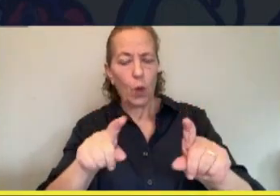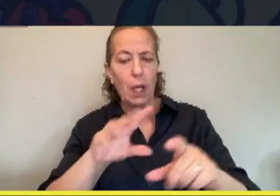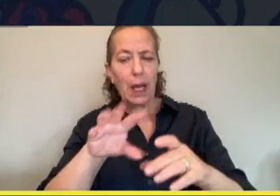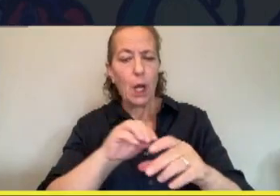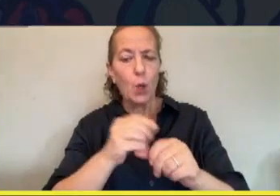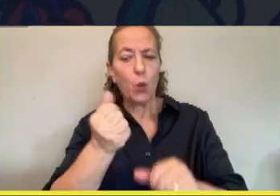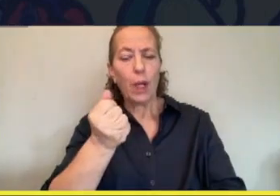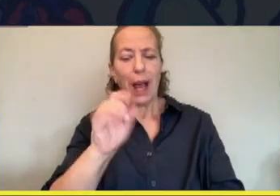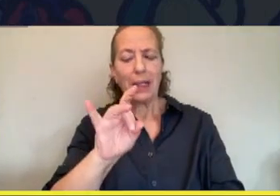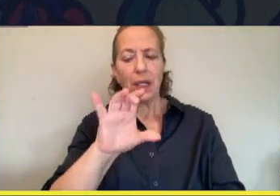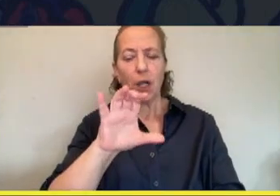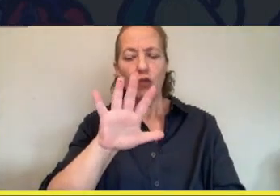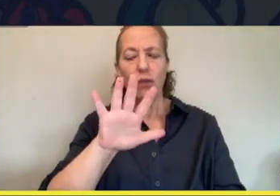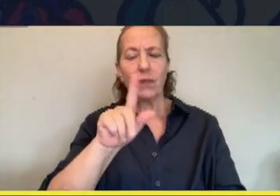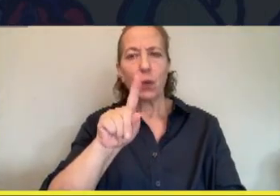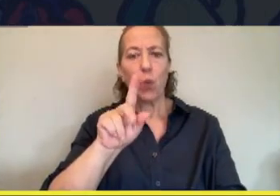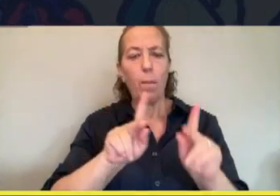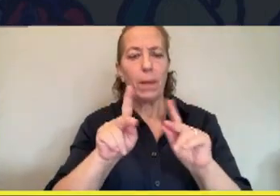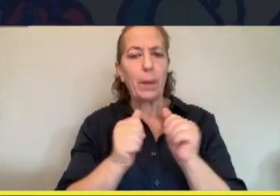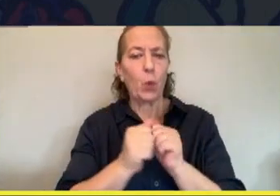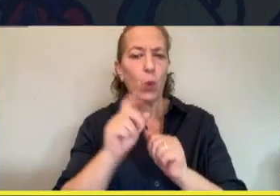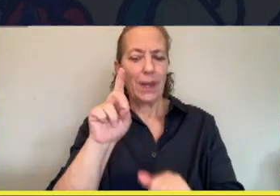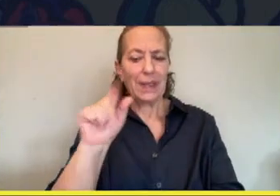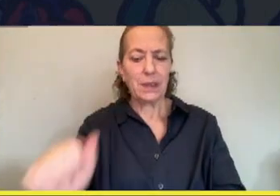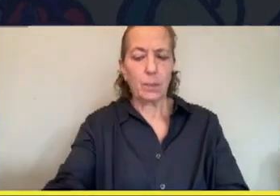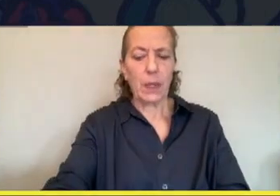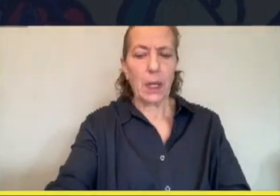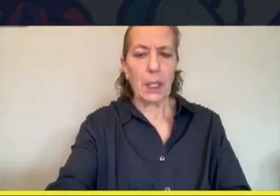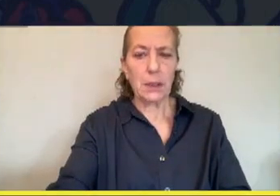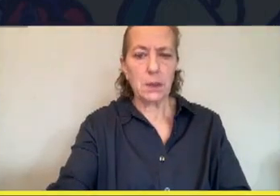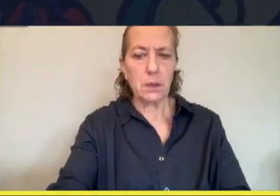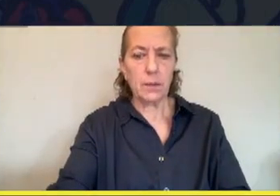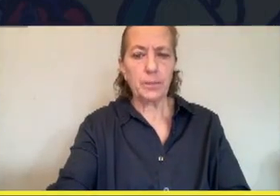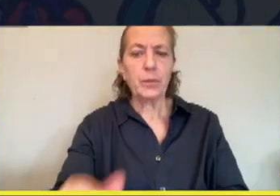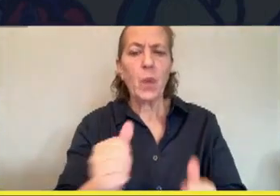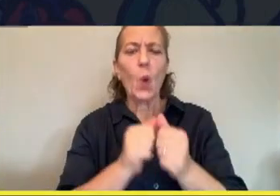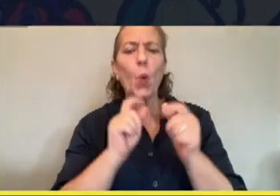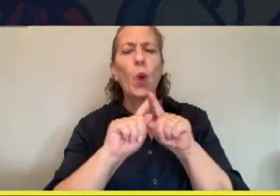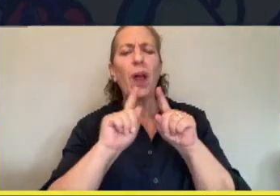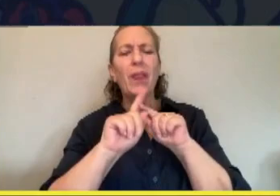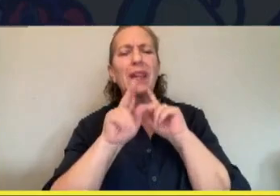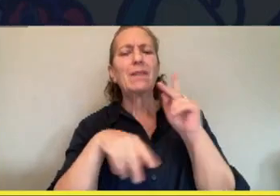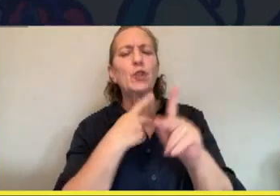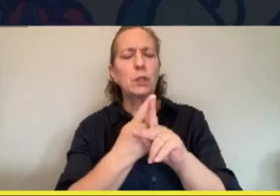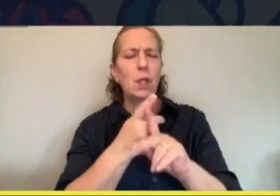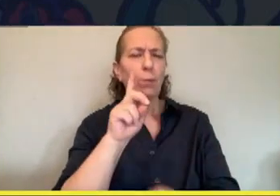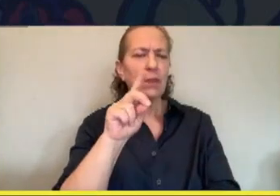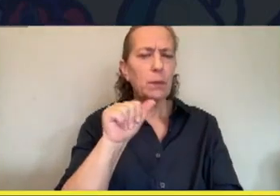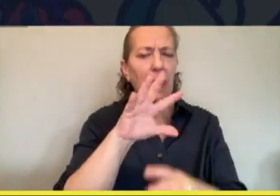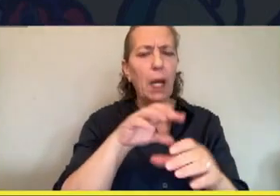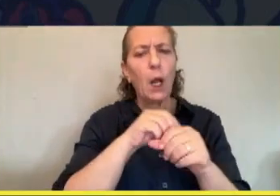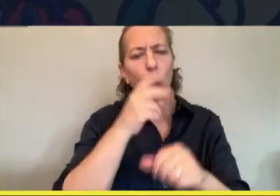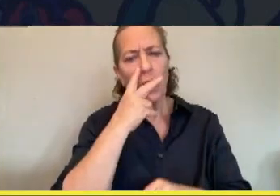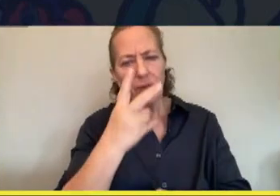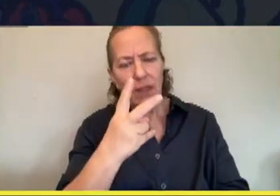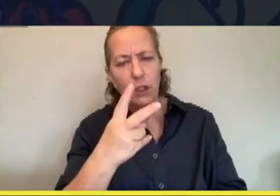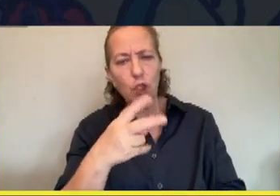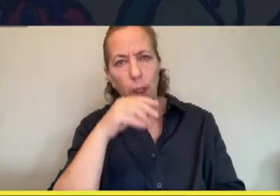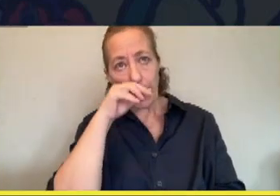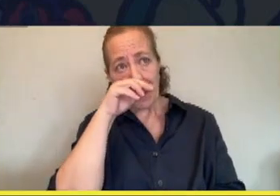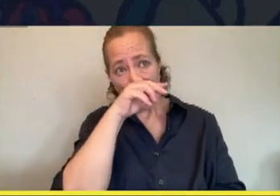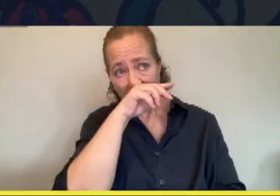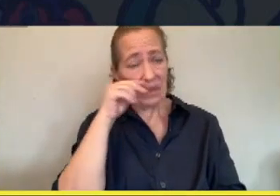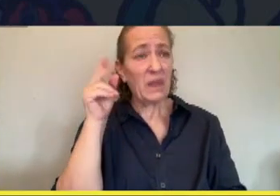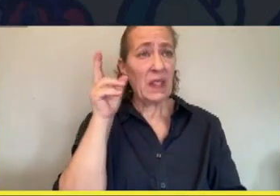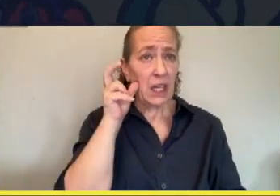1,851 people with disabilities, with different types of disabilities, including vision, hearing, physical, cognitive,